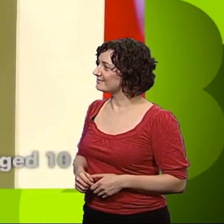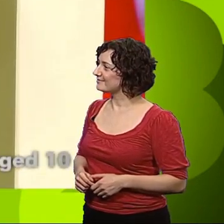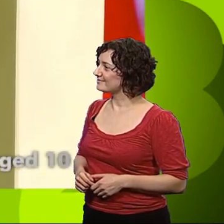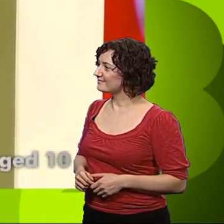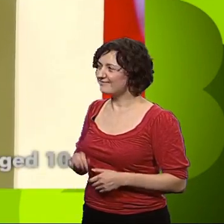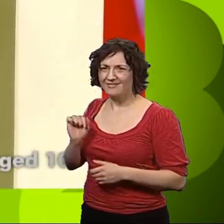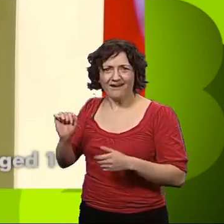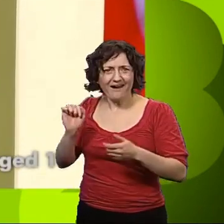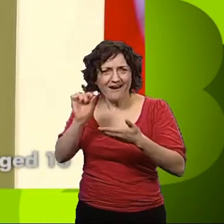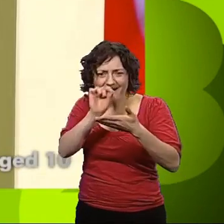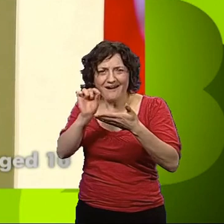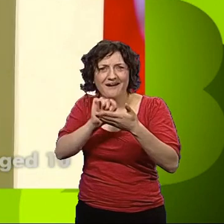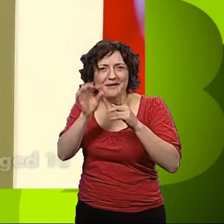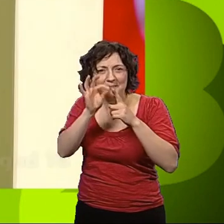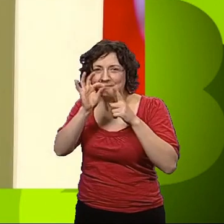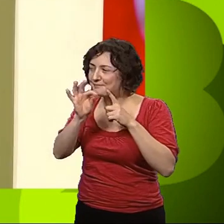underneath the paint.